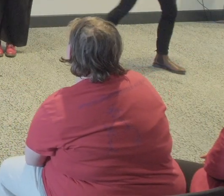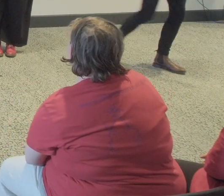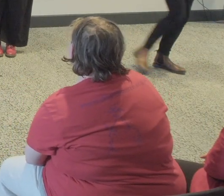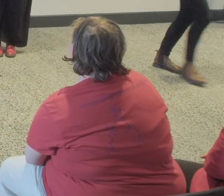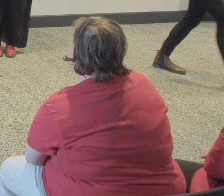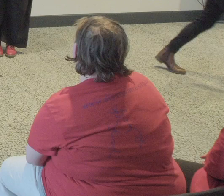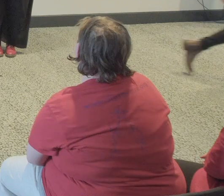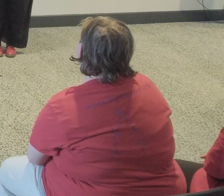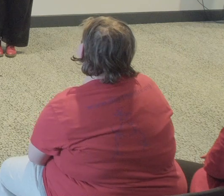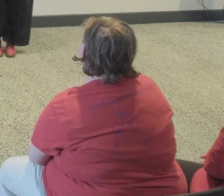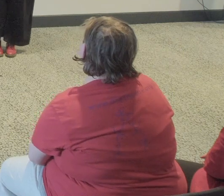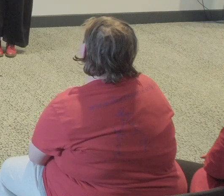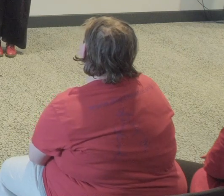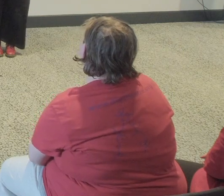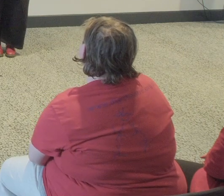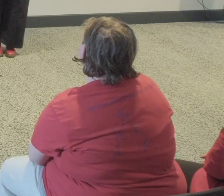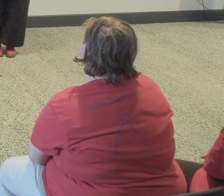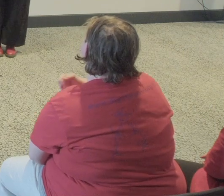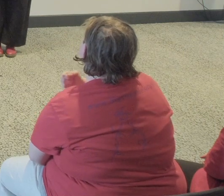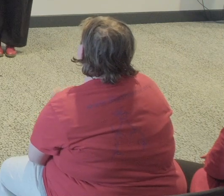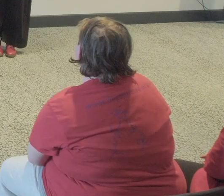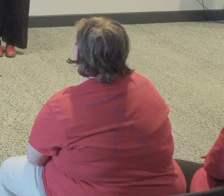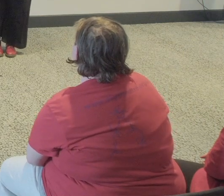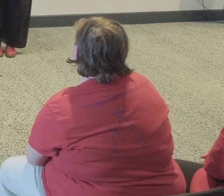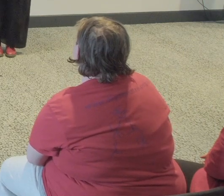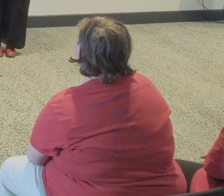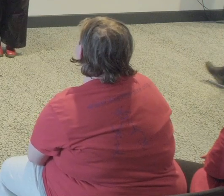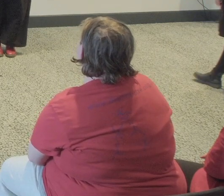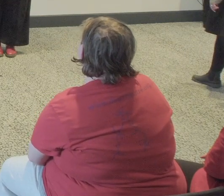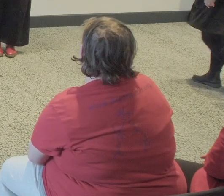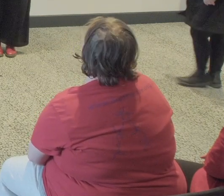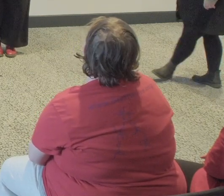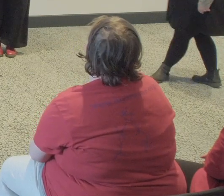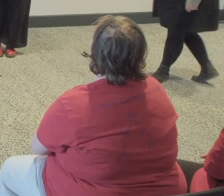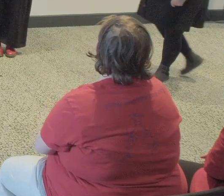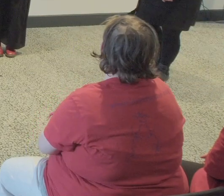Paul, tell us about you. Something about me.